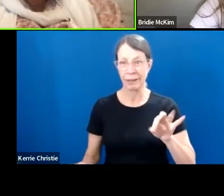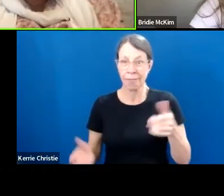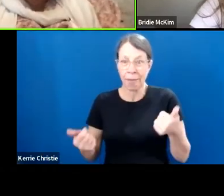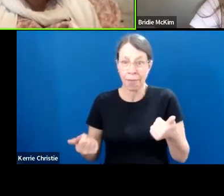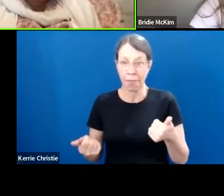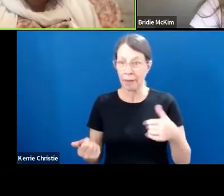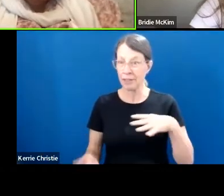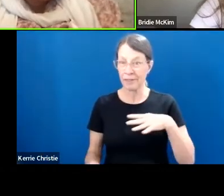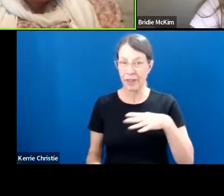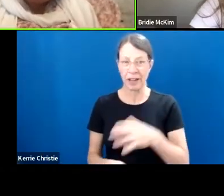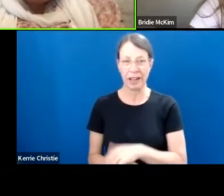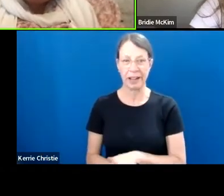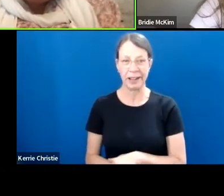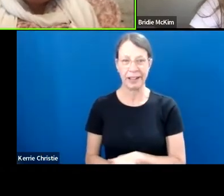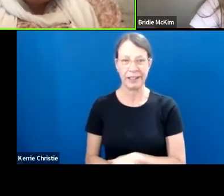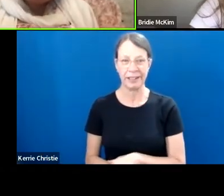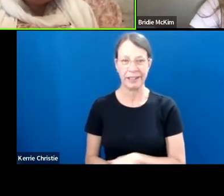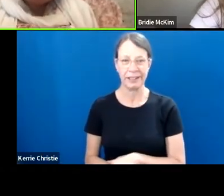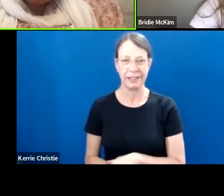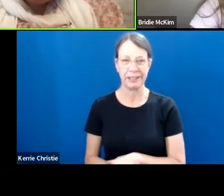good to anyone if you're